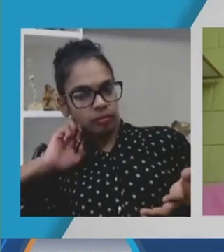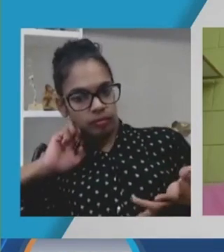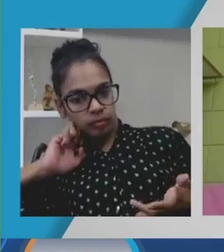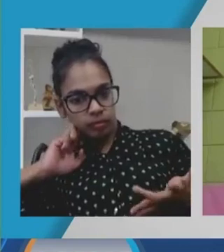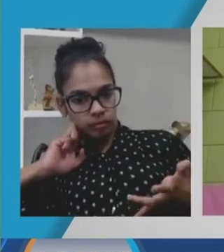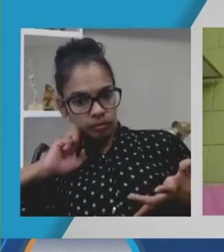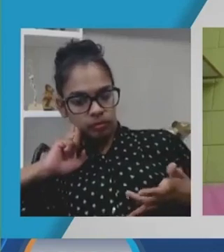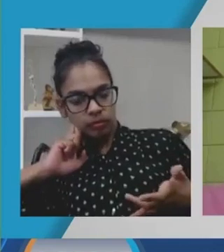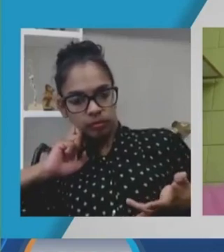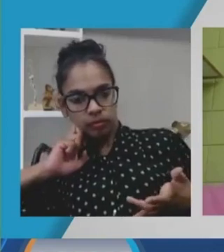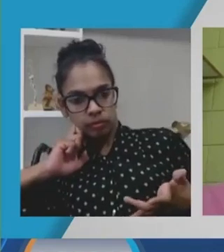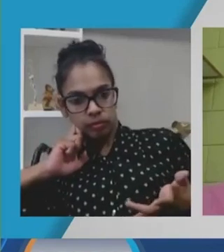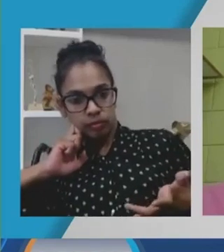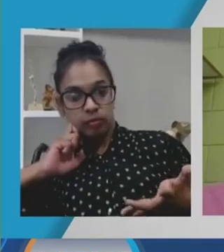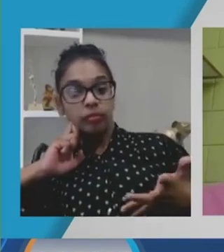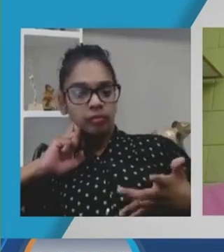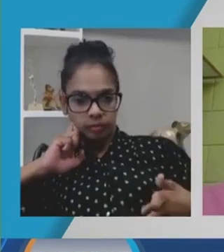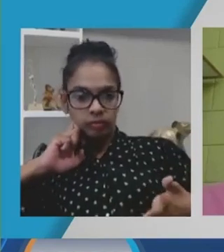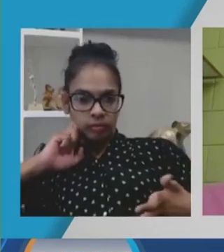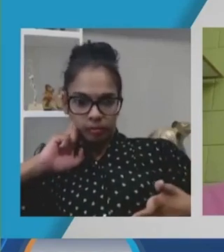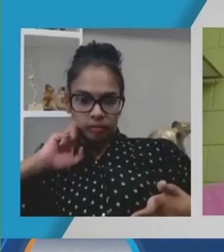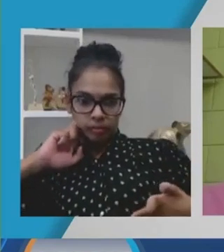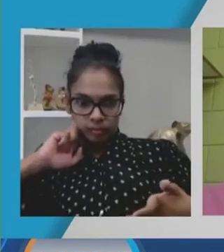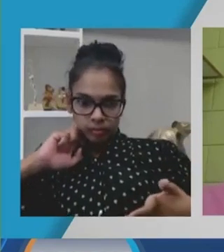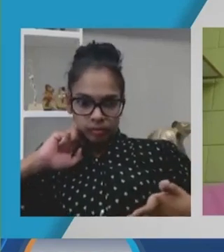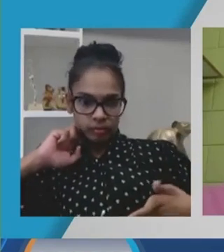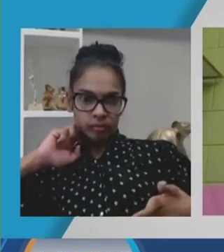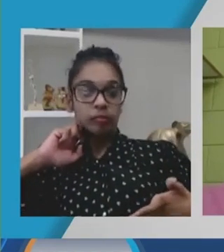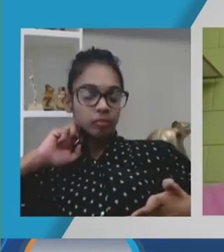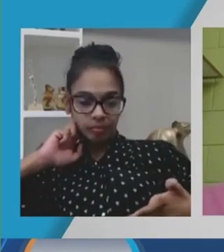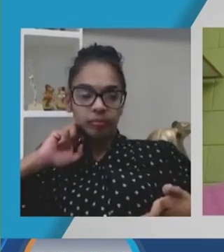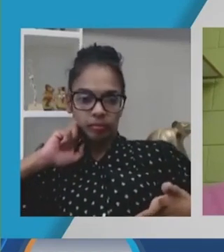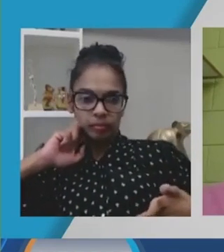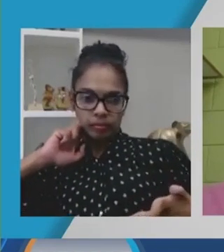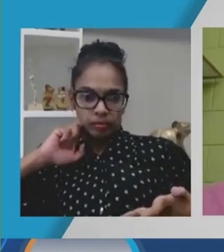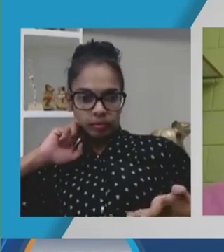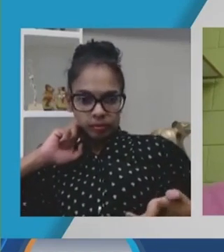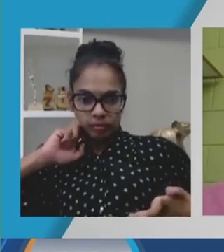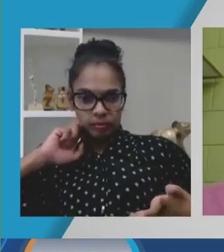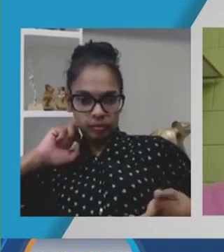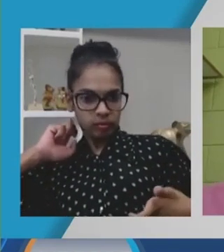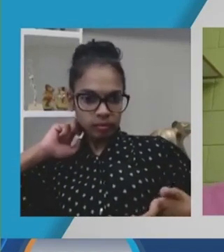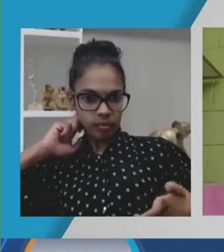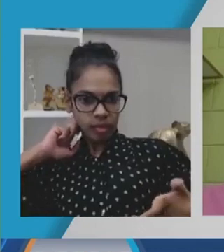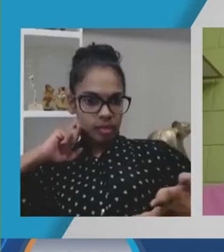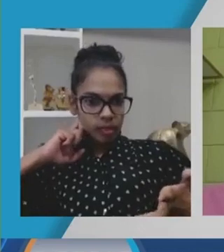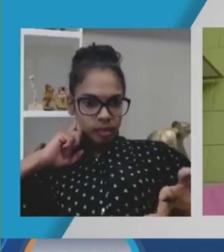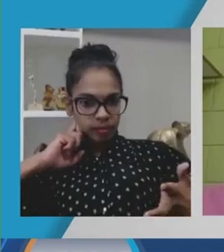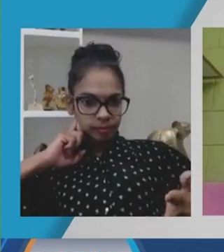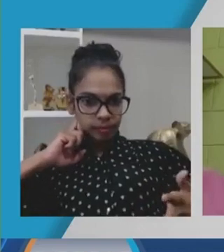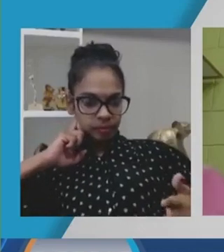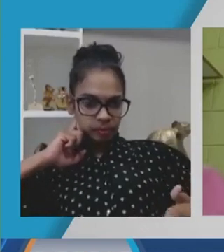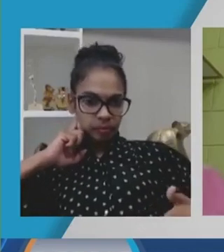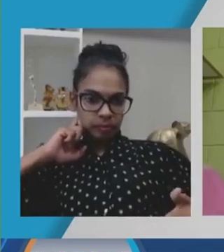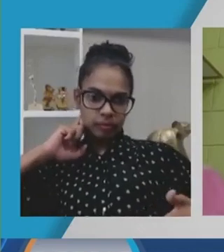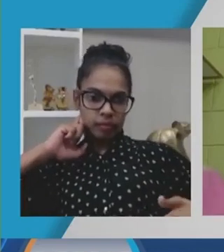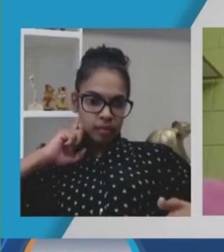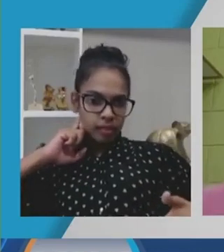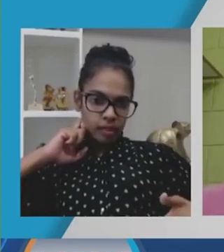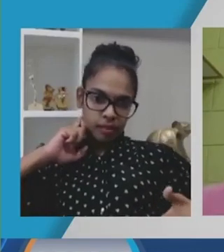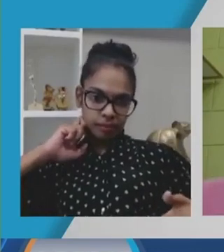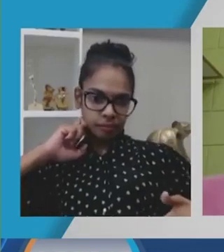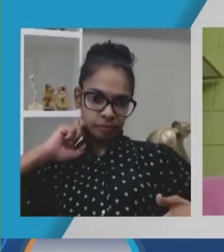the Education Act, and of course the Mental Health Act. And we are going to do so because the Equal Opportunities Act, although it speaks